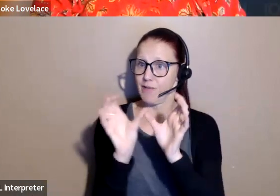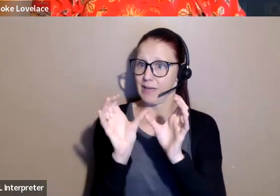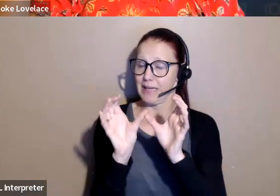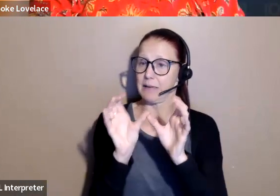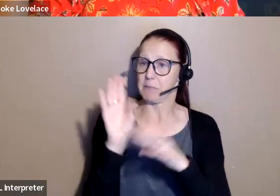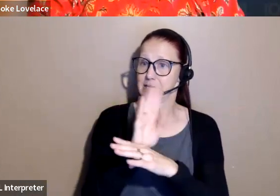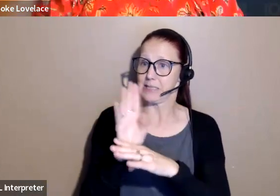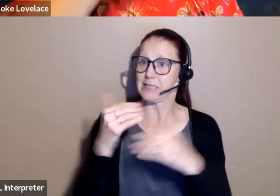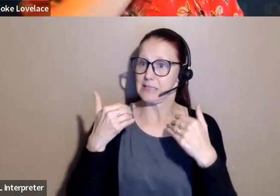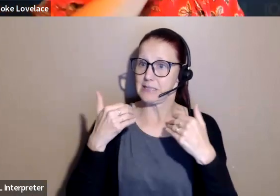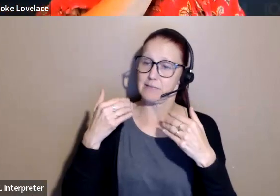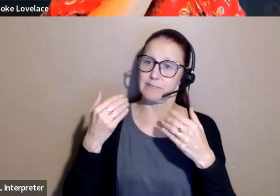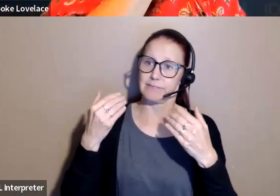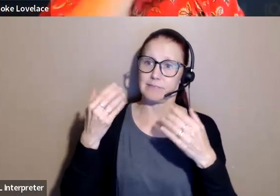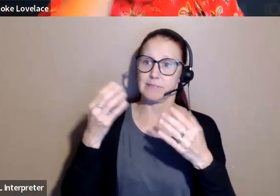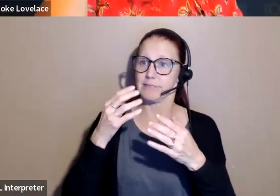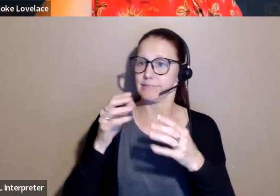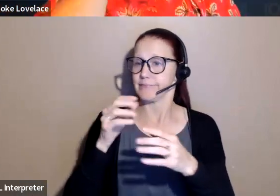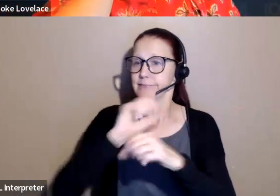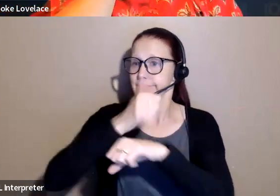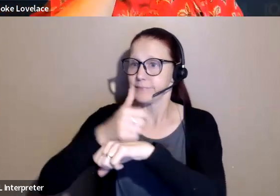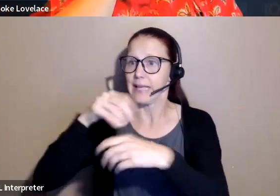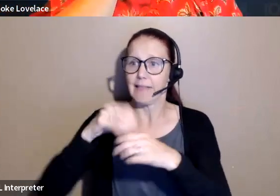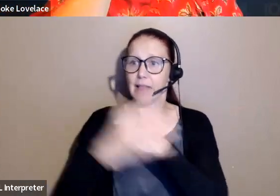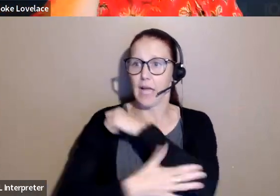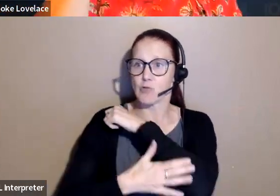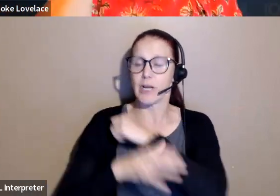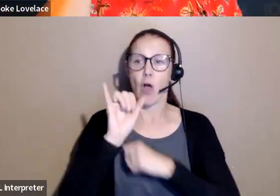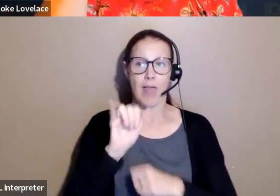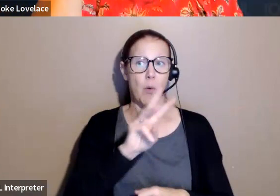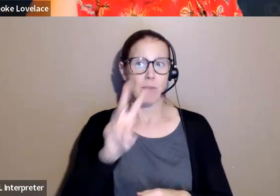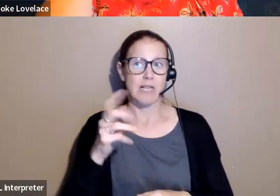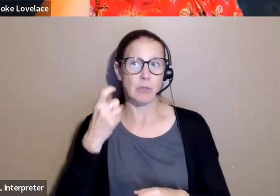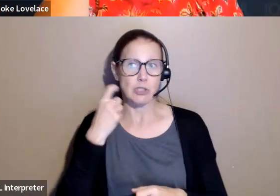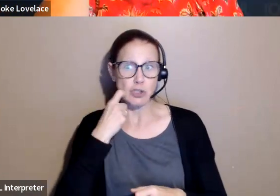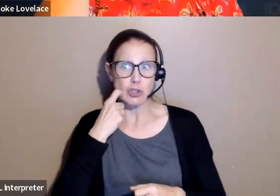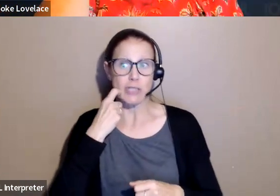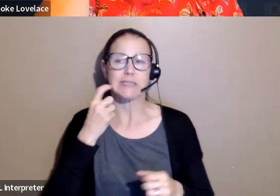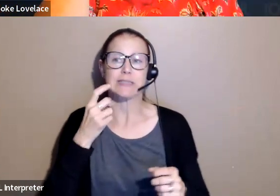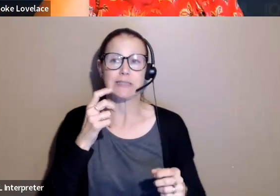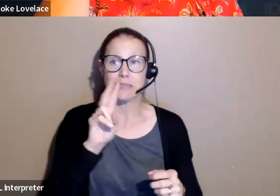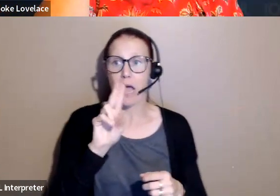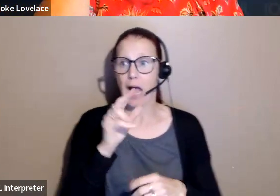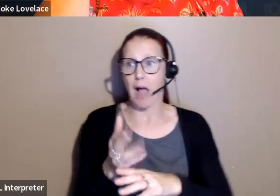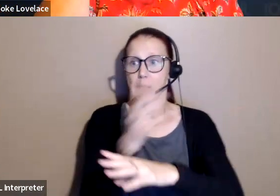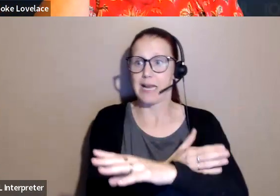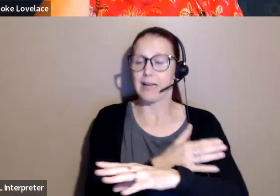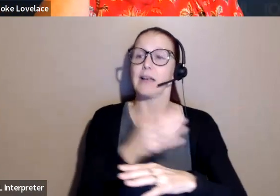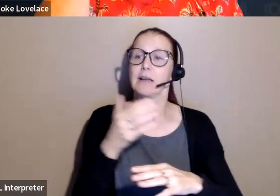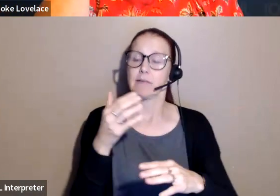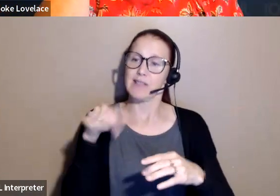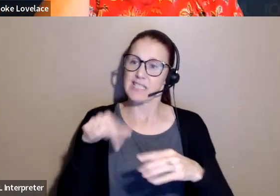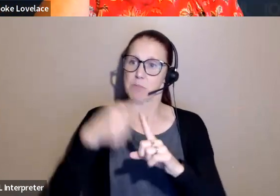are in the country. And on that website, which was updated at the beginning of this month, there are 7 in Iowa. So